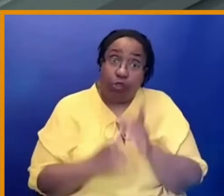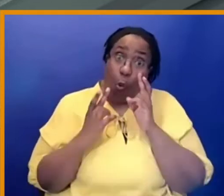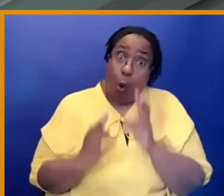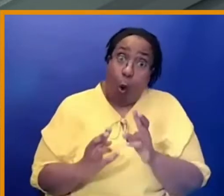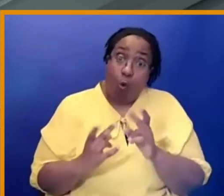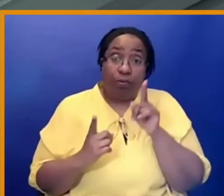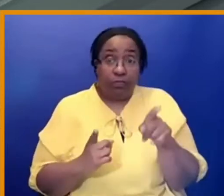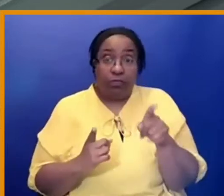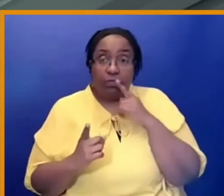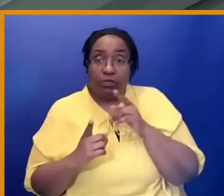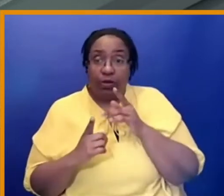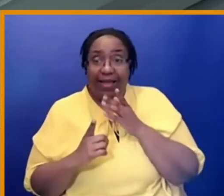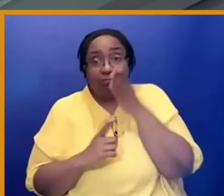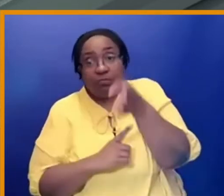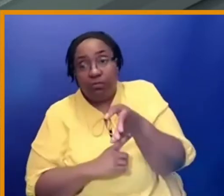their